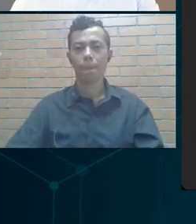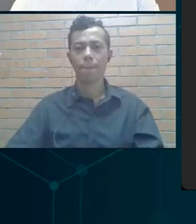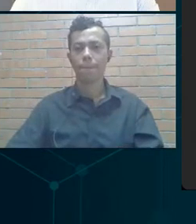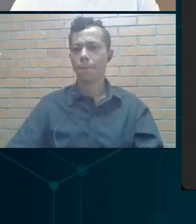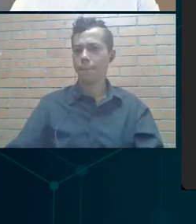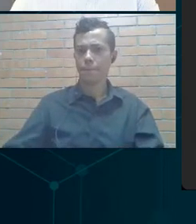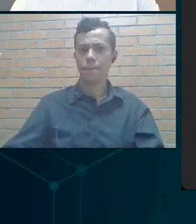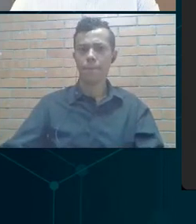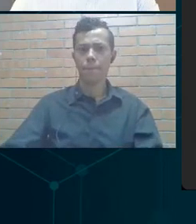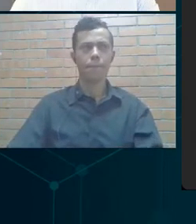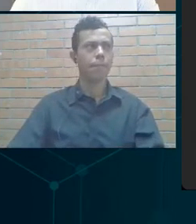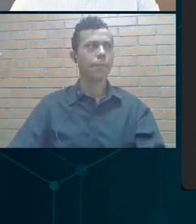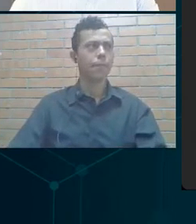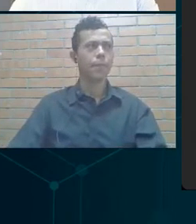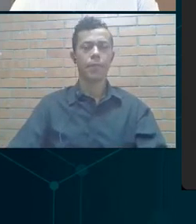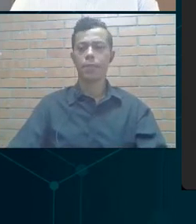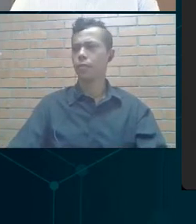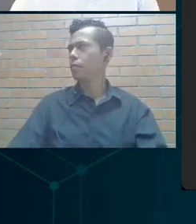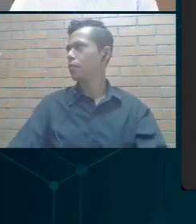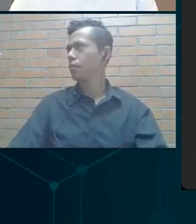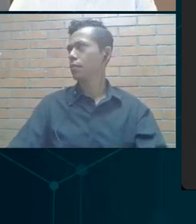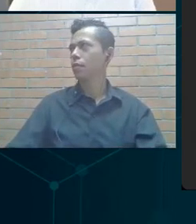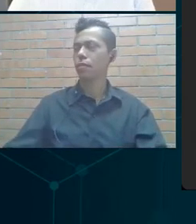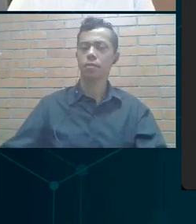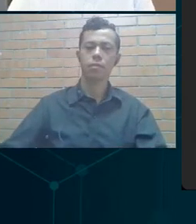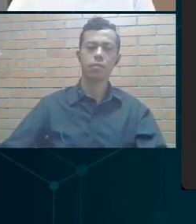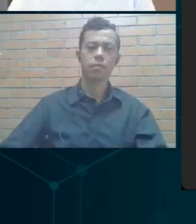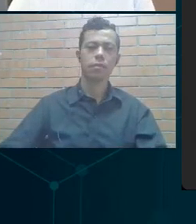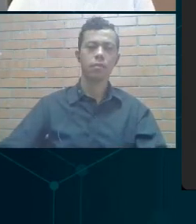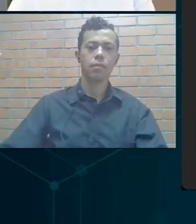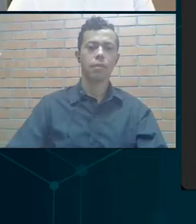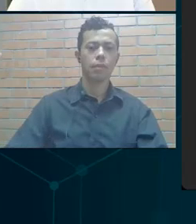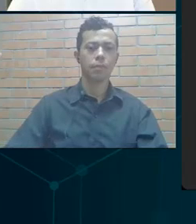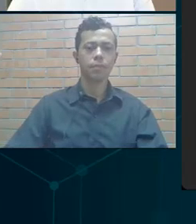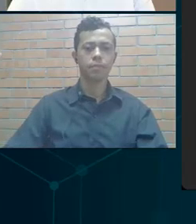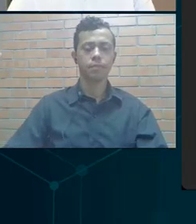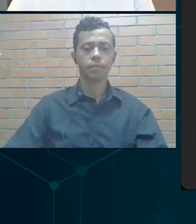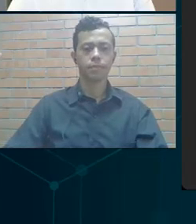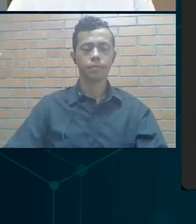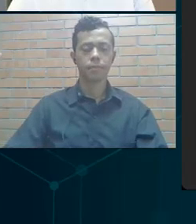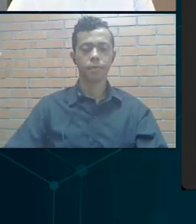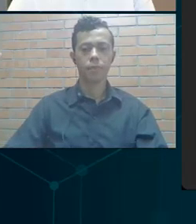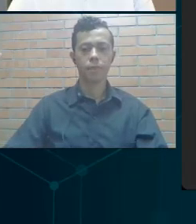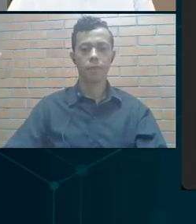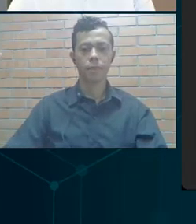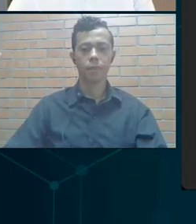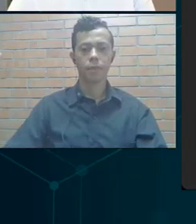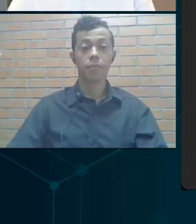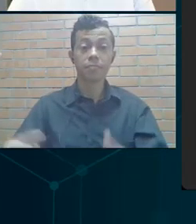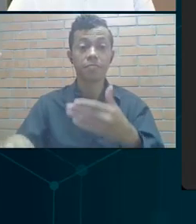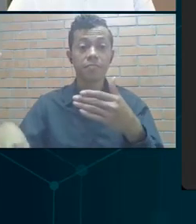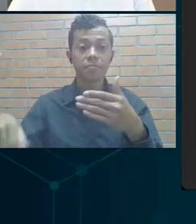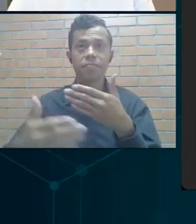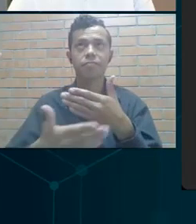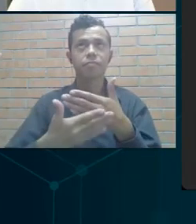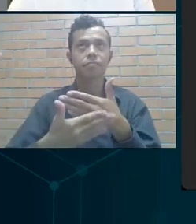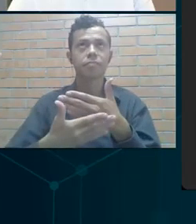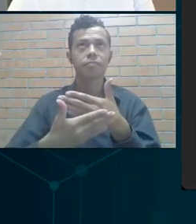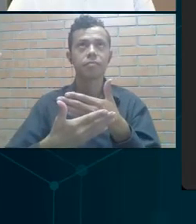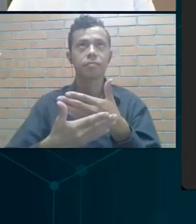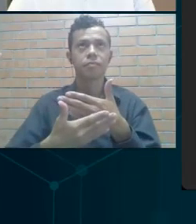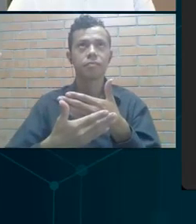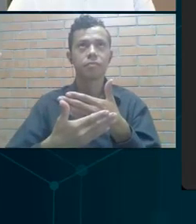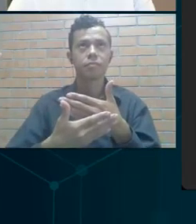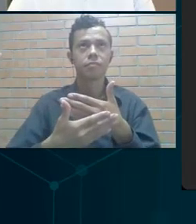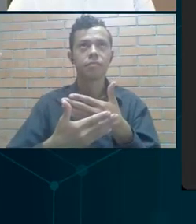to analyze images so that the machine can understand what's in the image. So we're